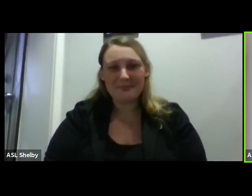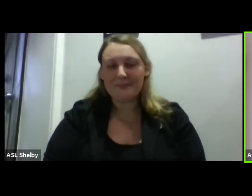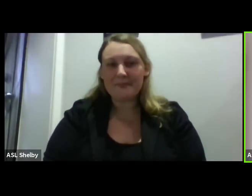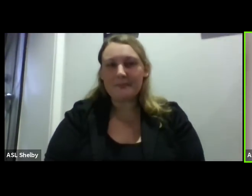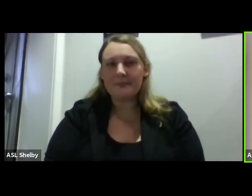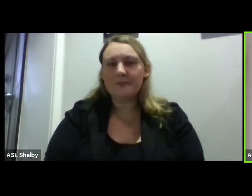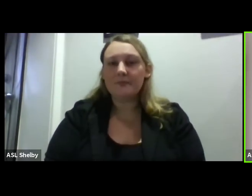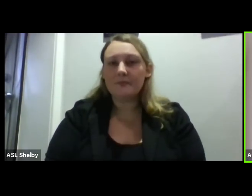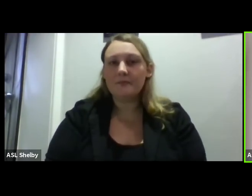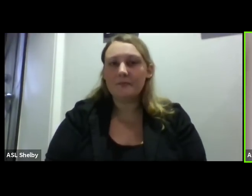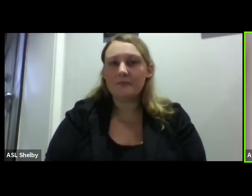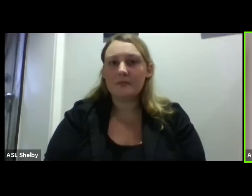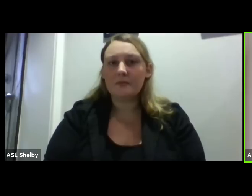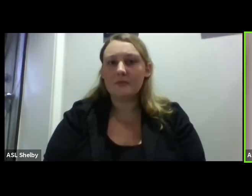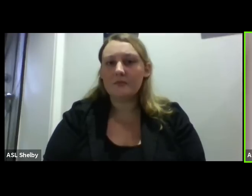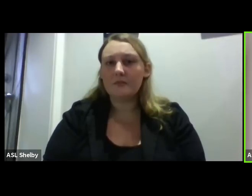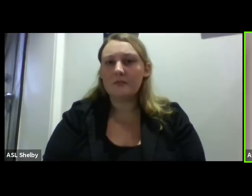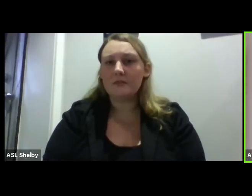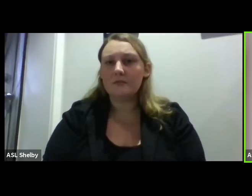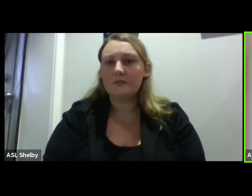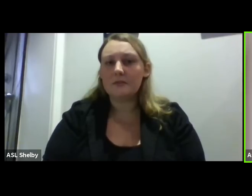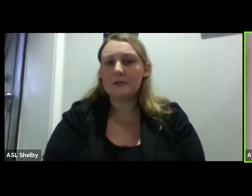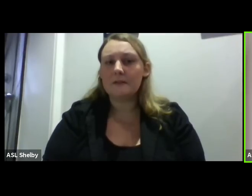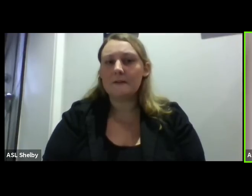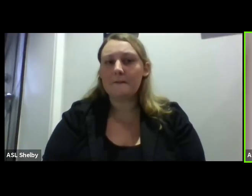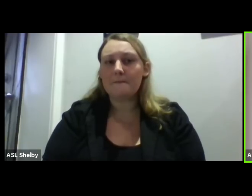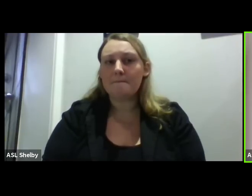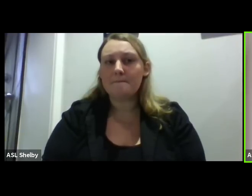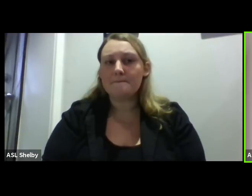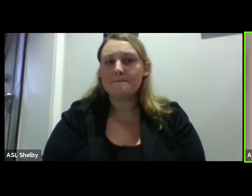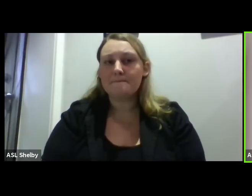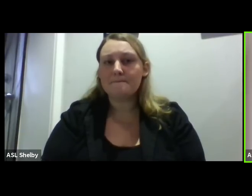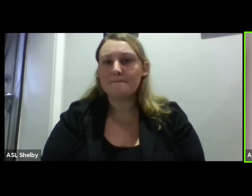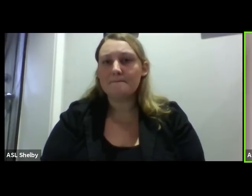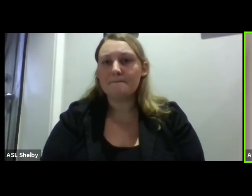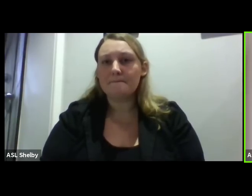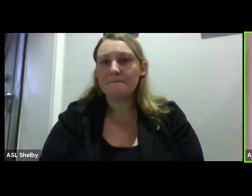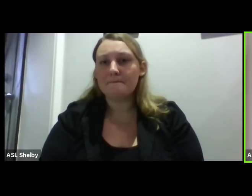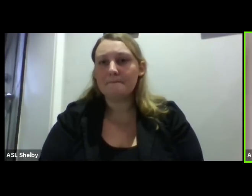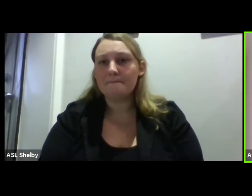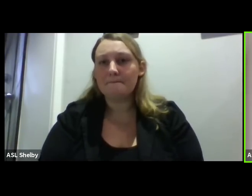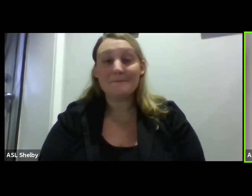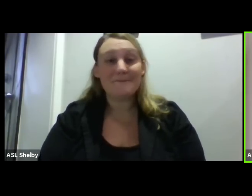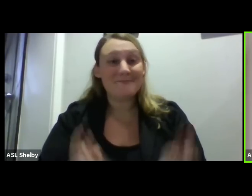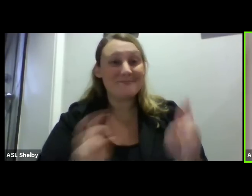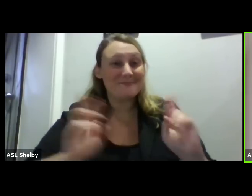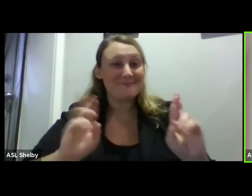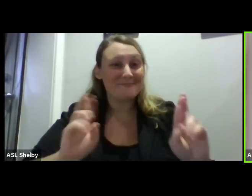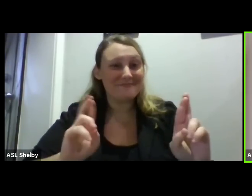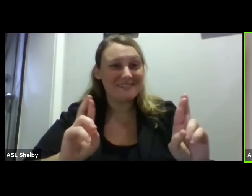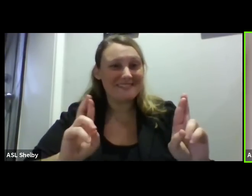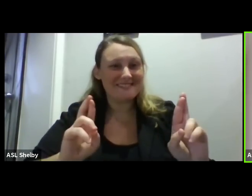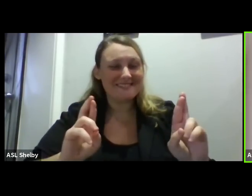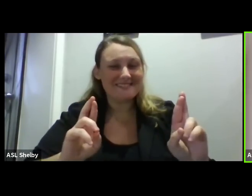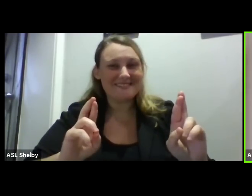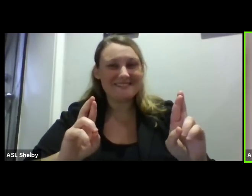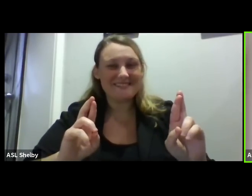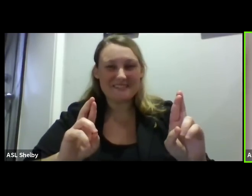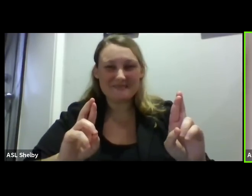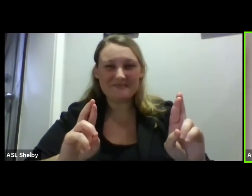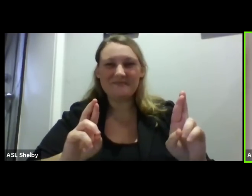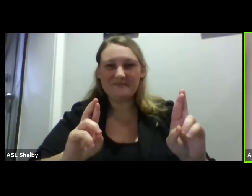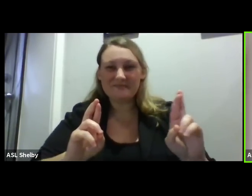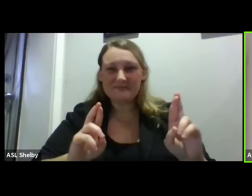So, okay. Are y'all ready for the next one? Because Juliana and Biani